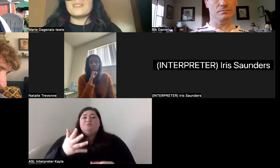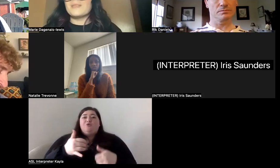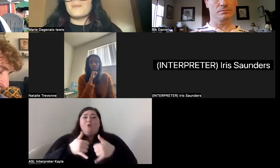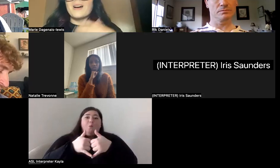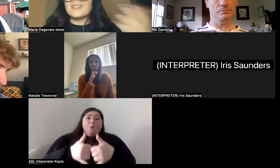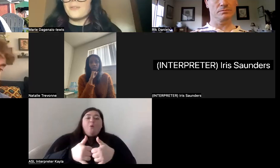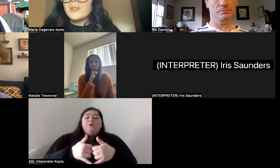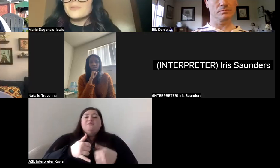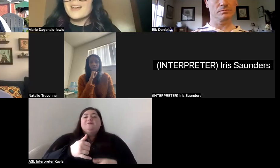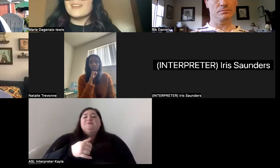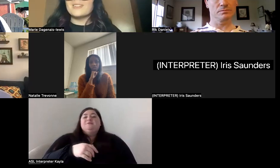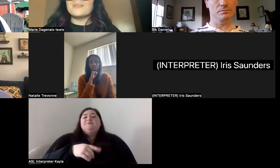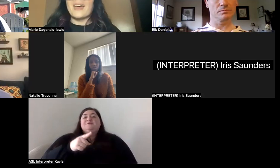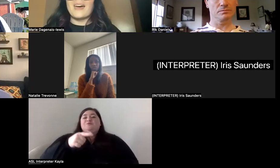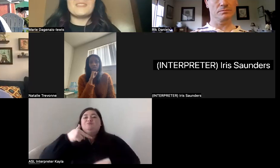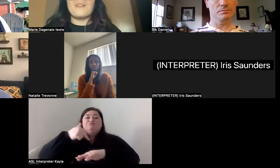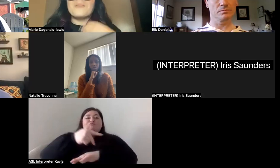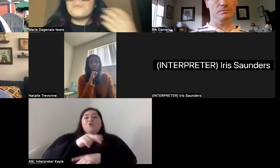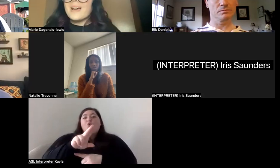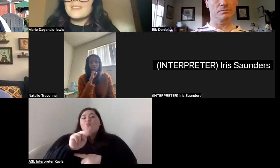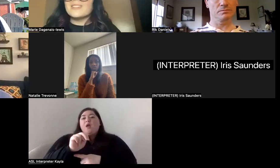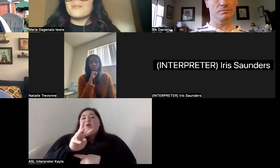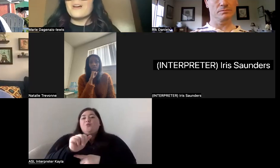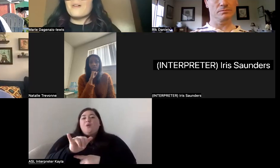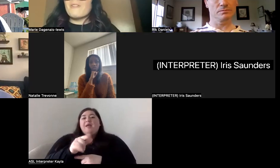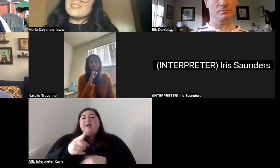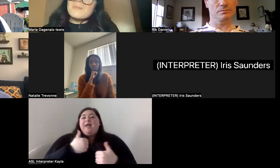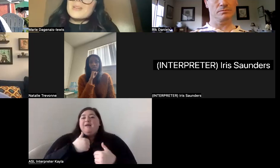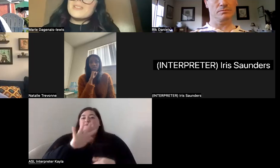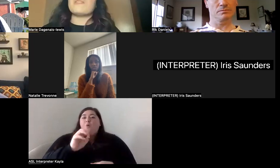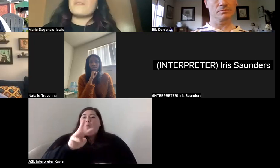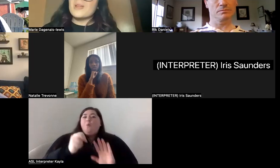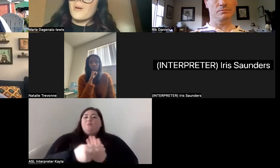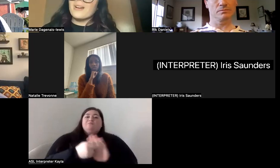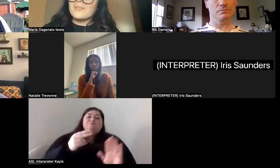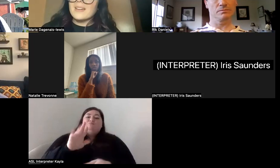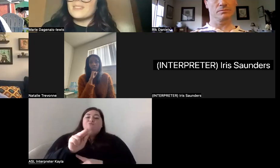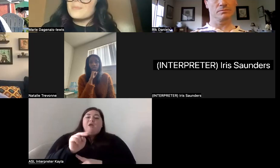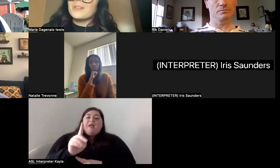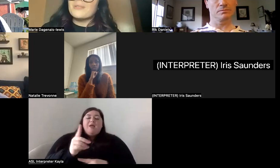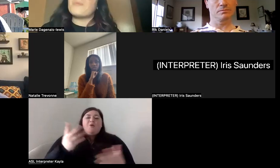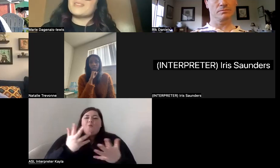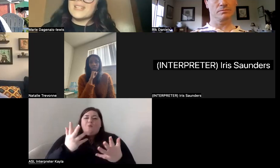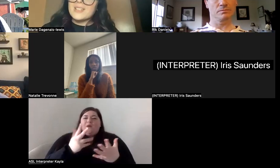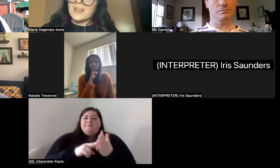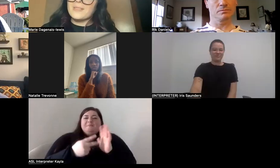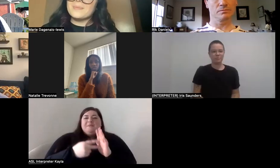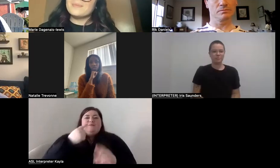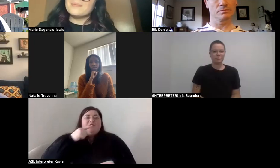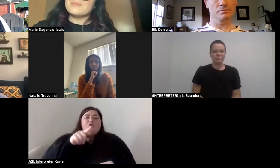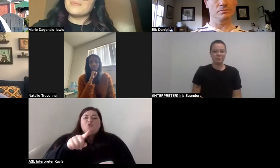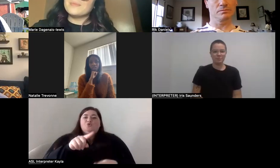has walked down runways, who has their own brand. So what does it mean to you to be part of that disability representation?